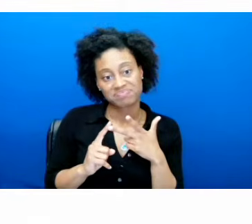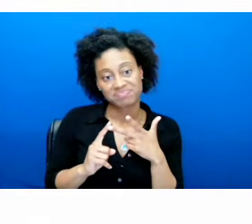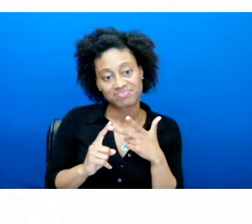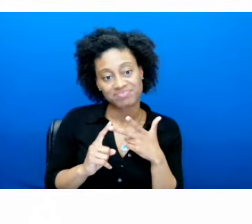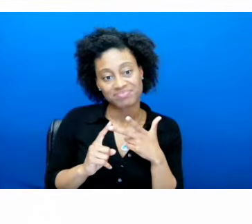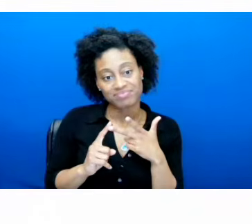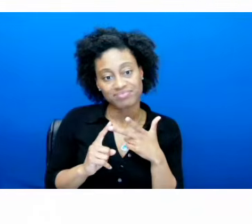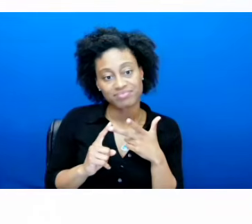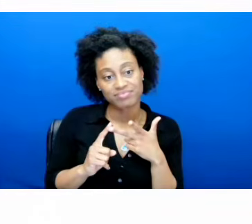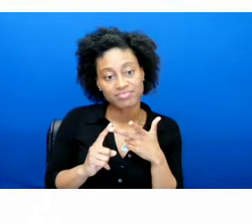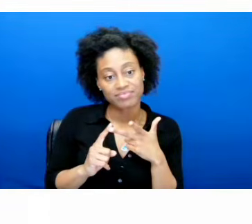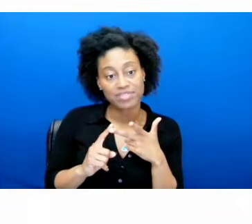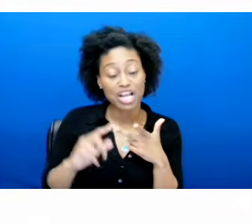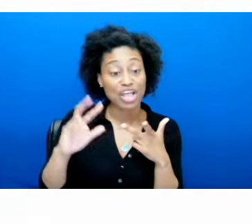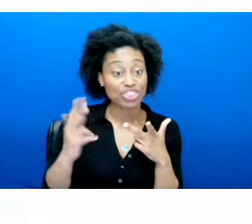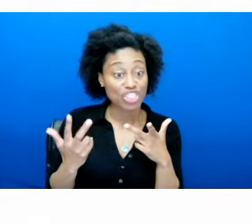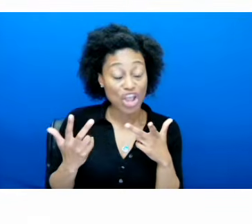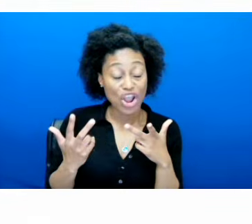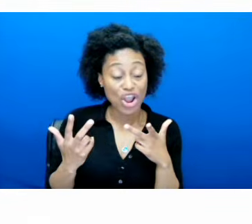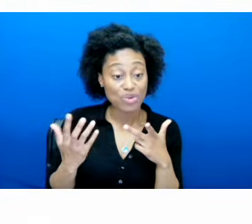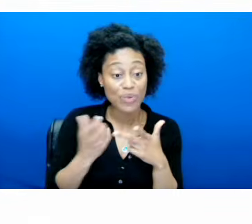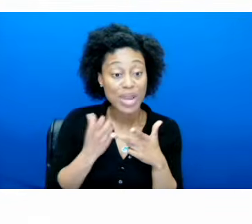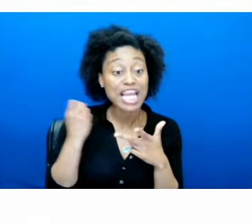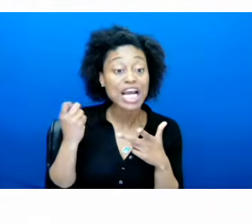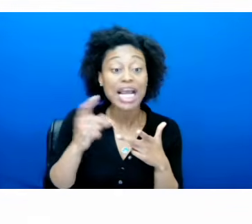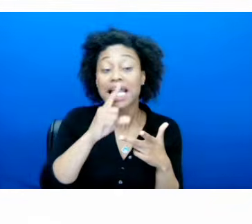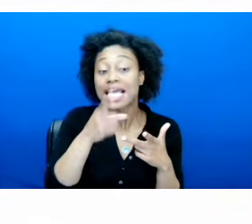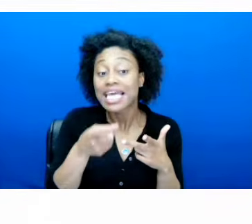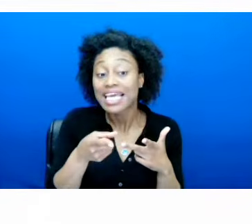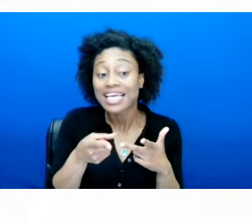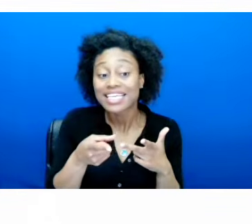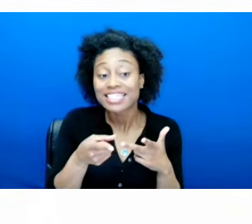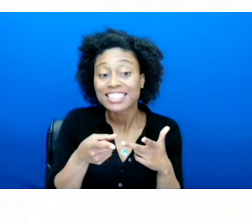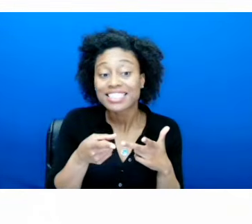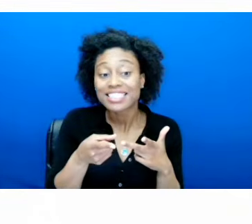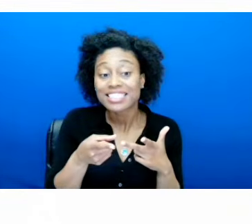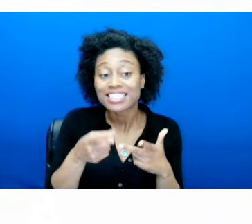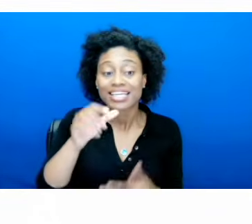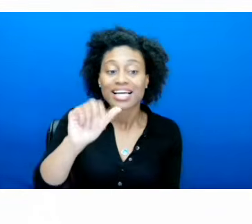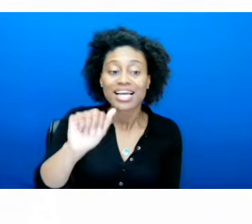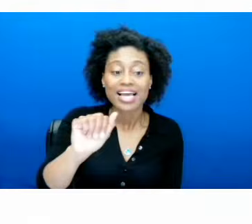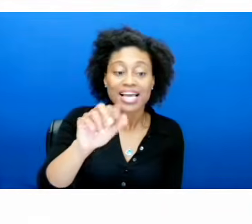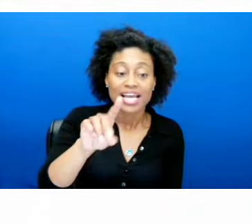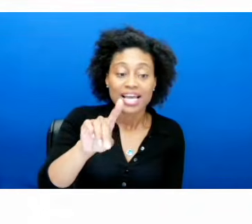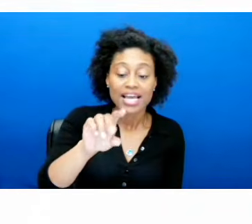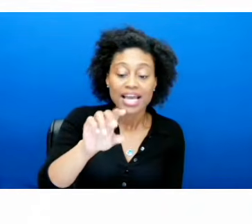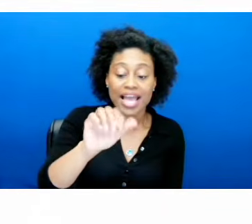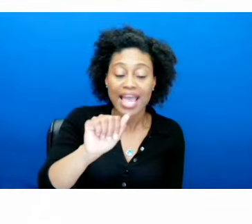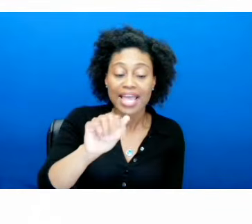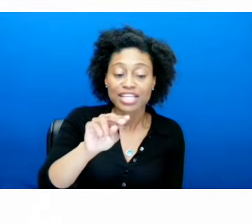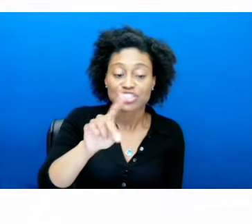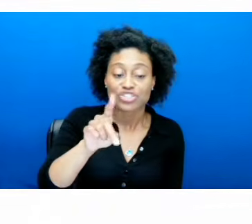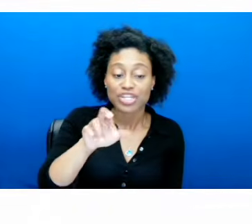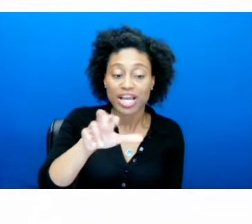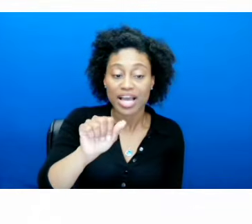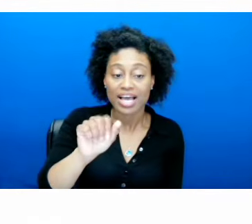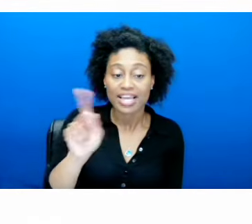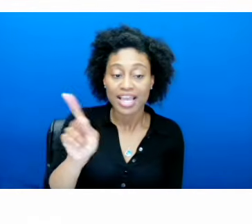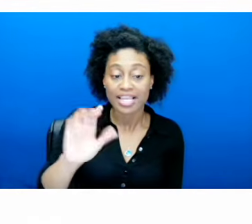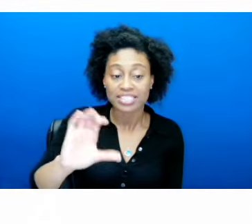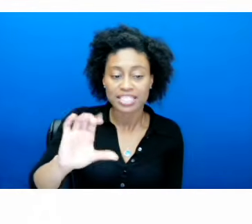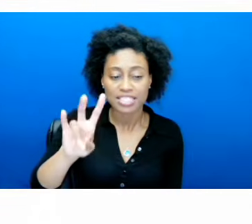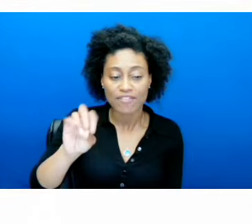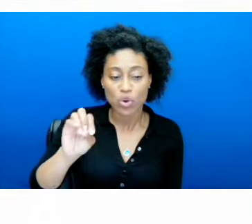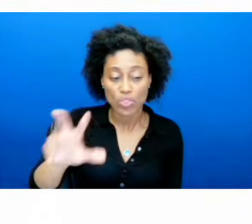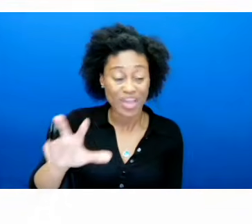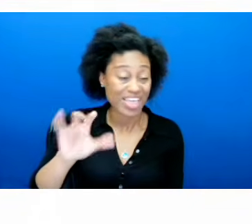And then our third winner is Andrea KC 703. That's